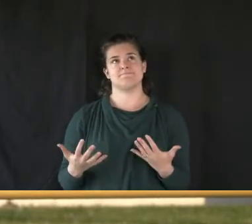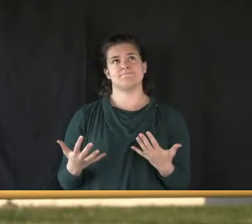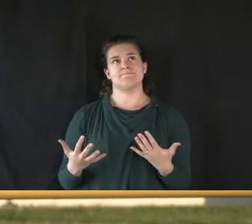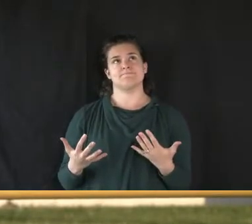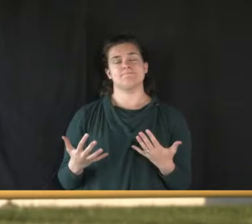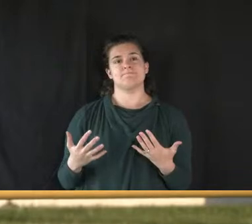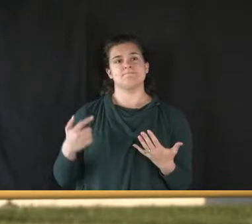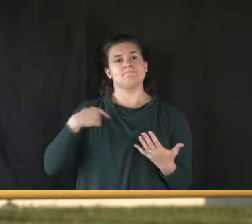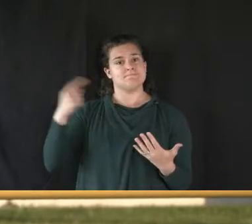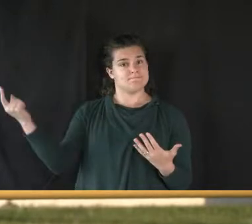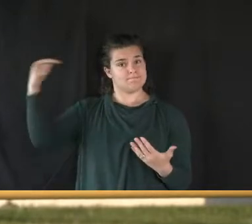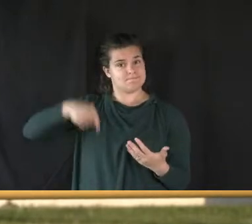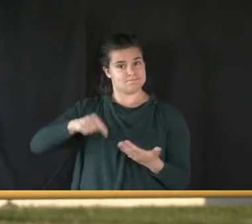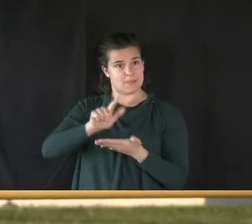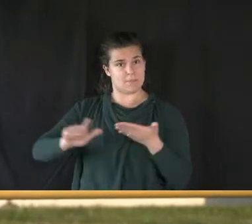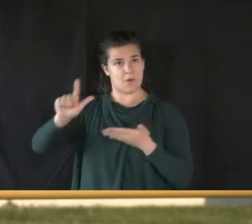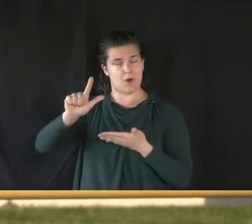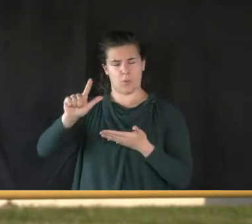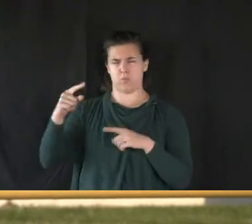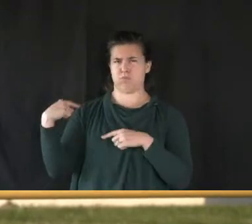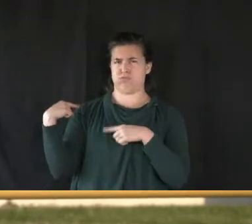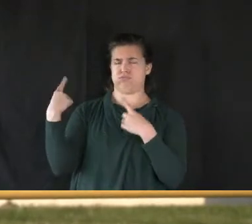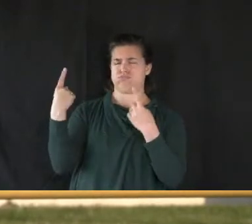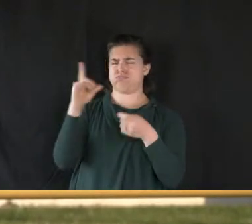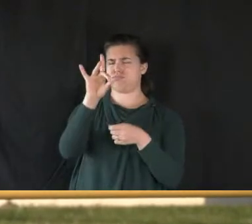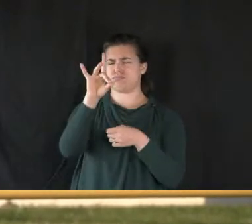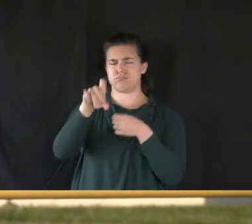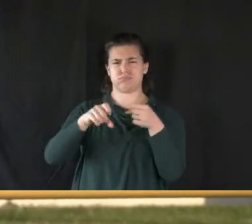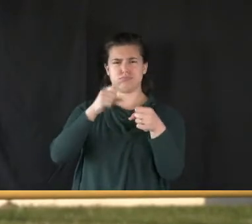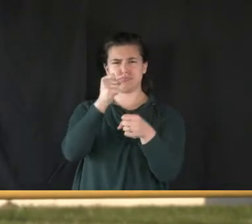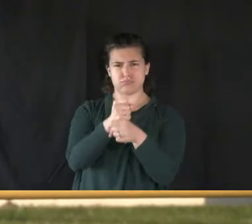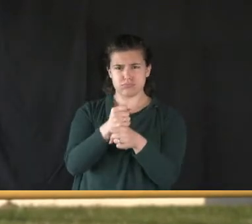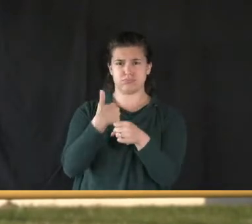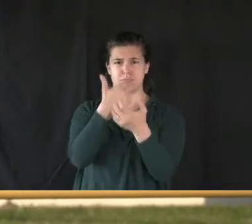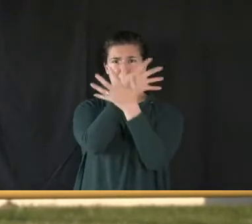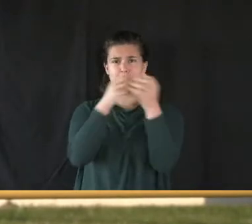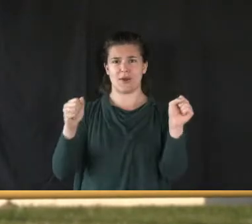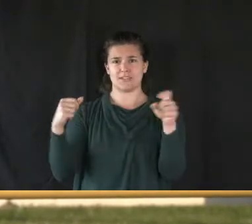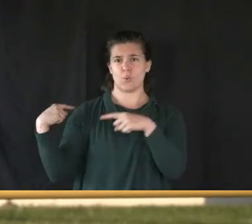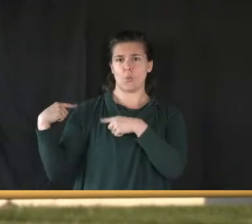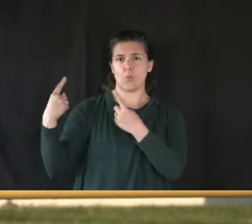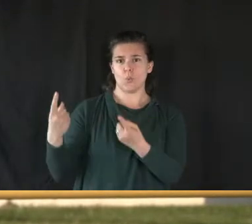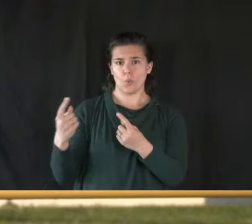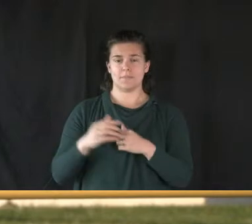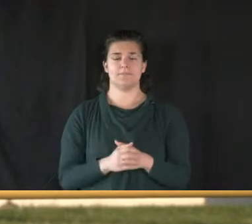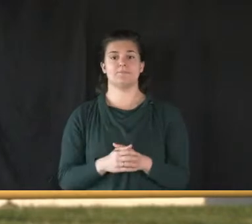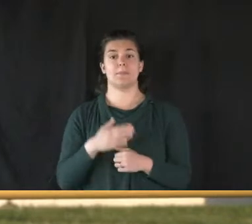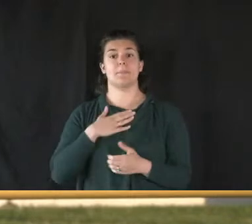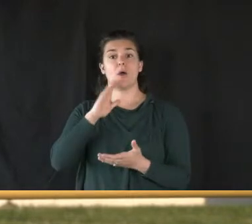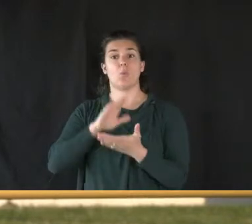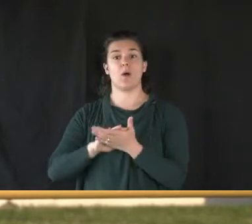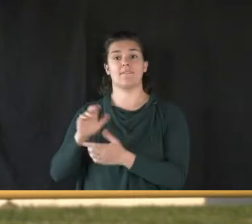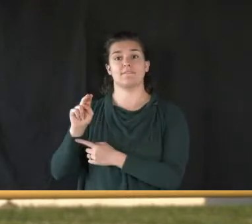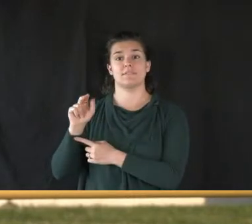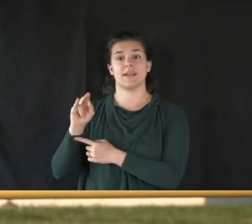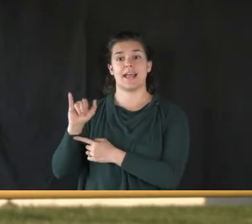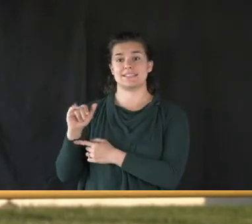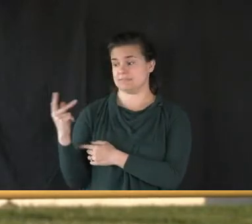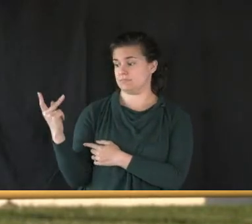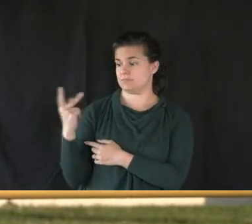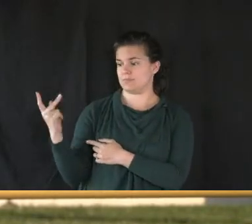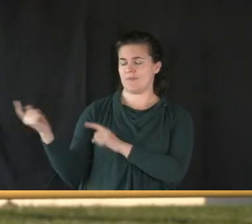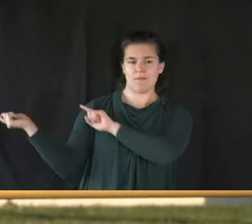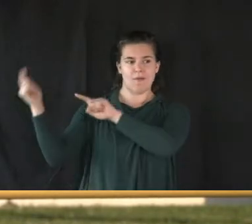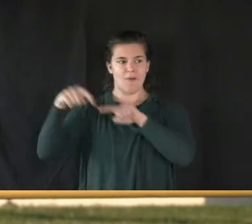since coming to Lamar University to serve as president. My wife, Nancy, and I were excited to be